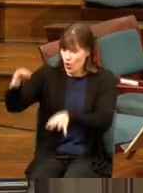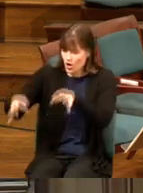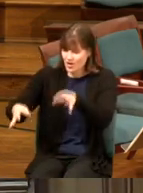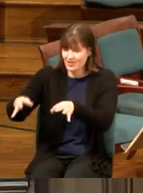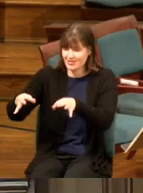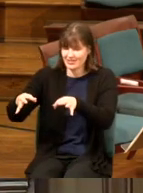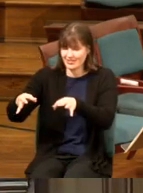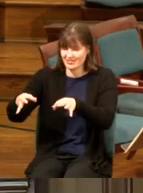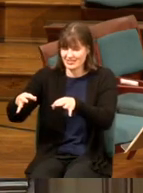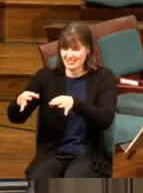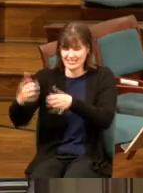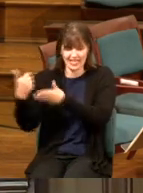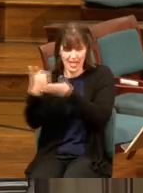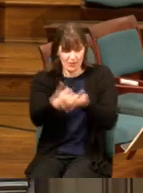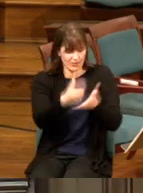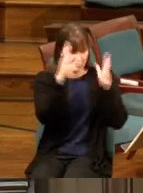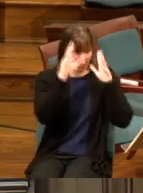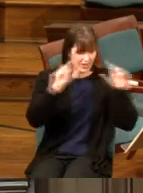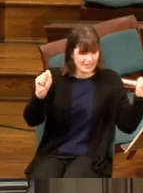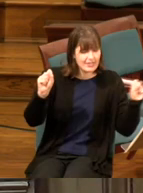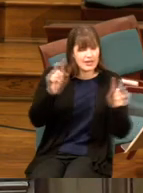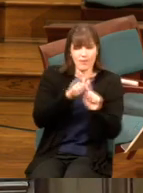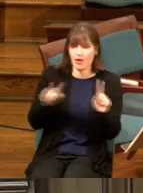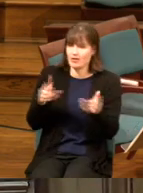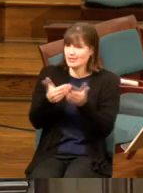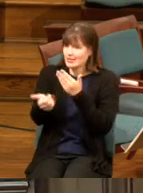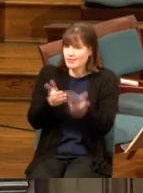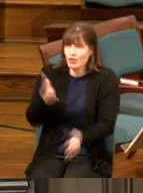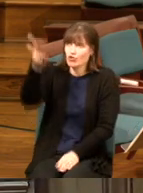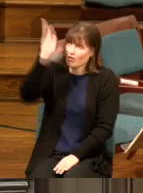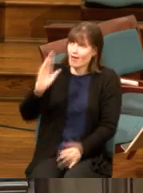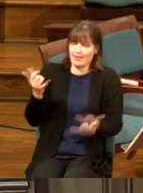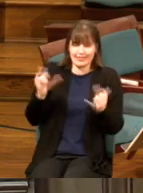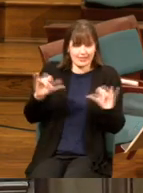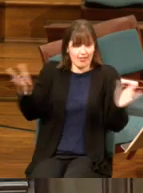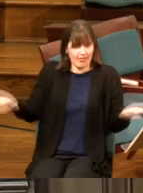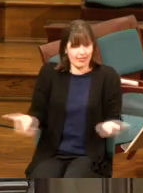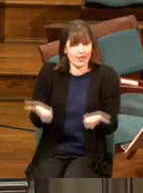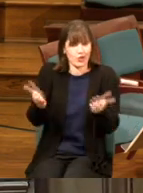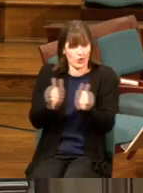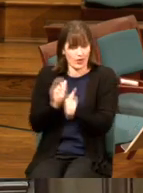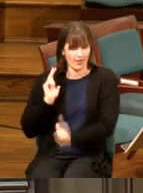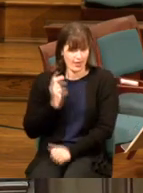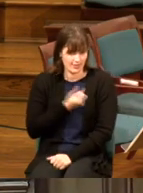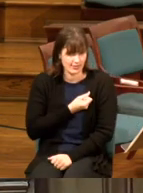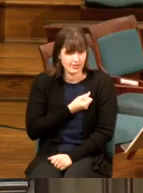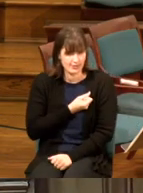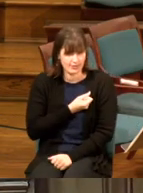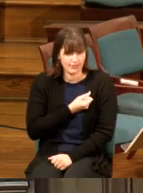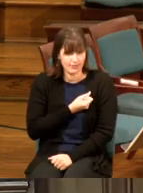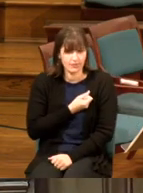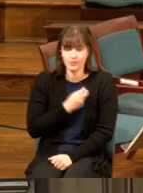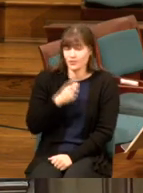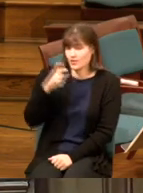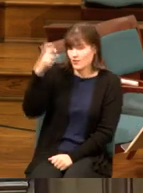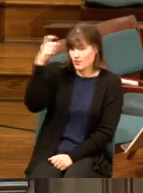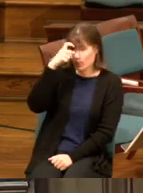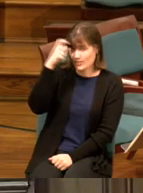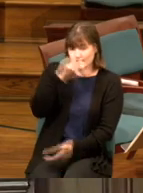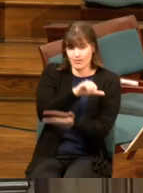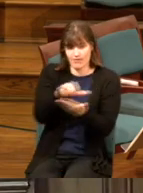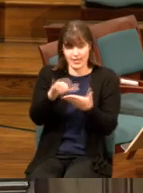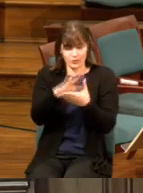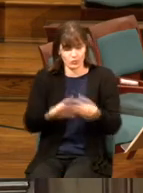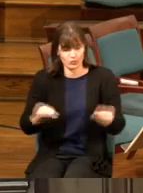else another way, God is still in the neighborhood. You see, the wisdom of Proverbs is